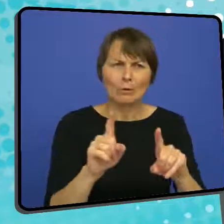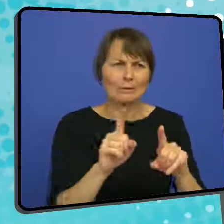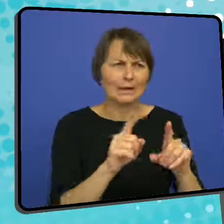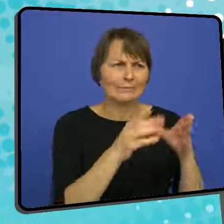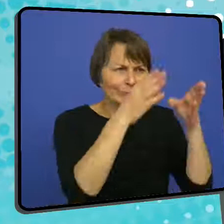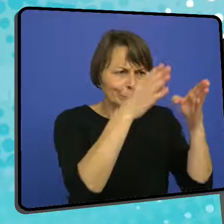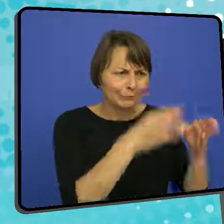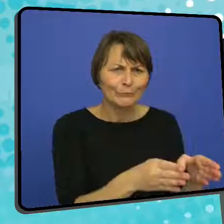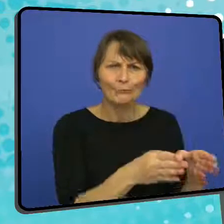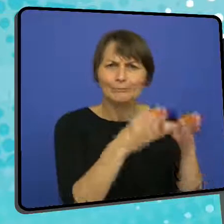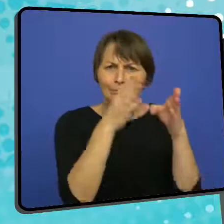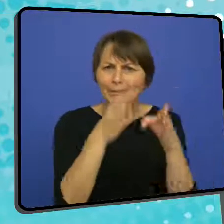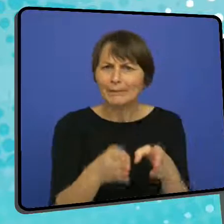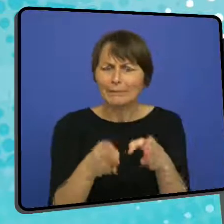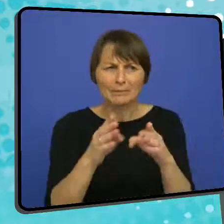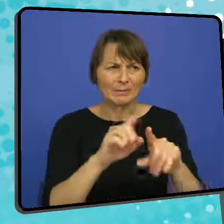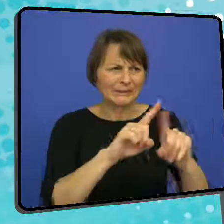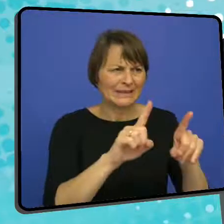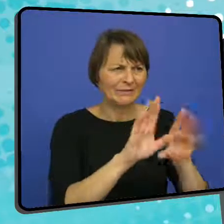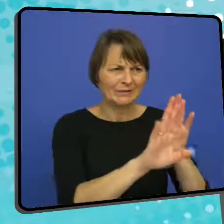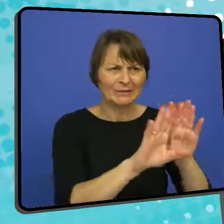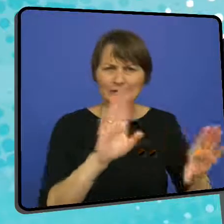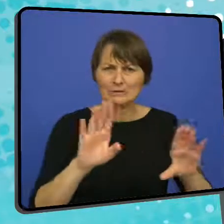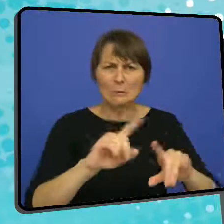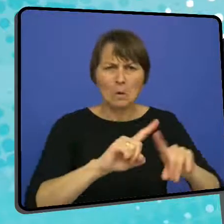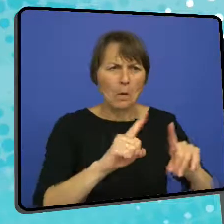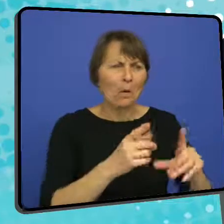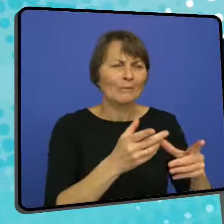I know probably natural language more from the